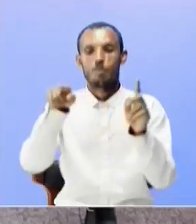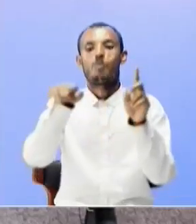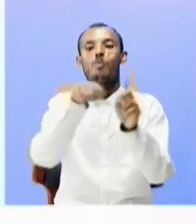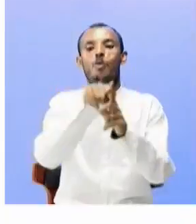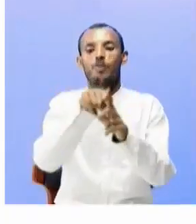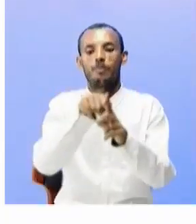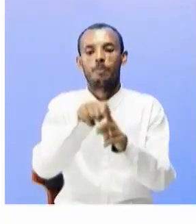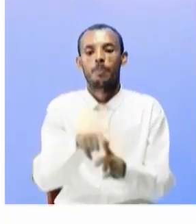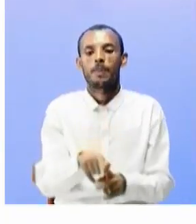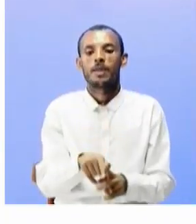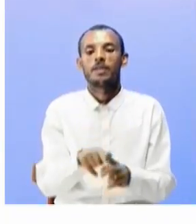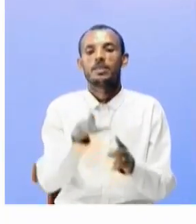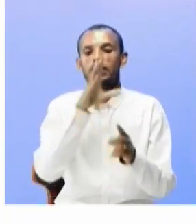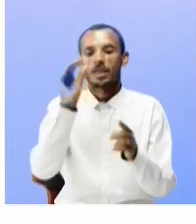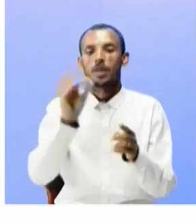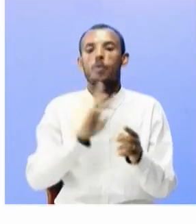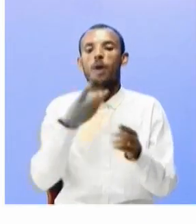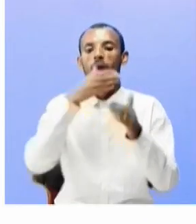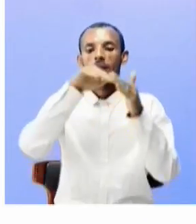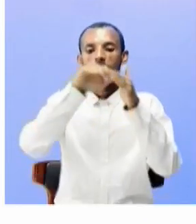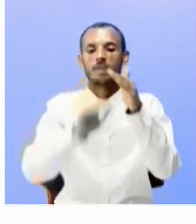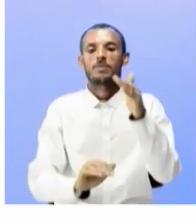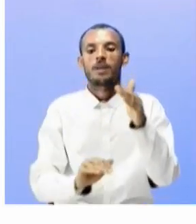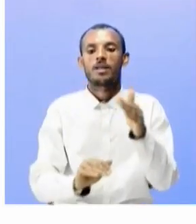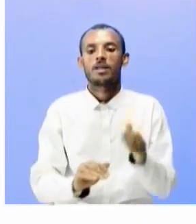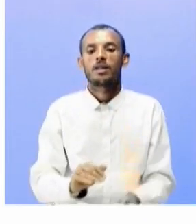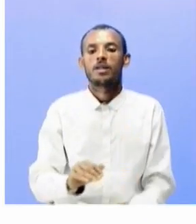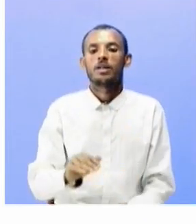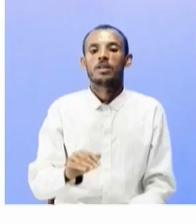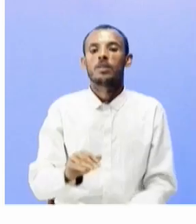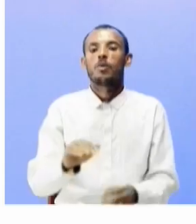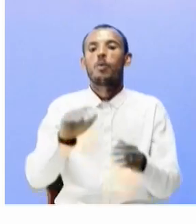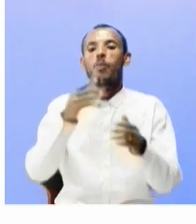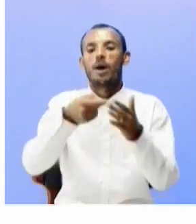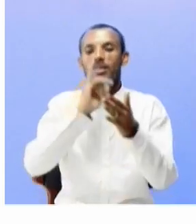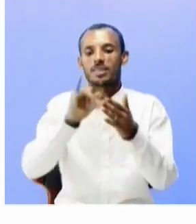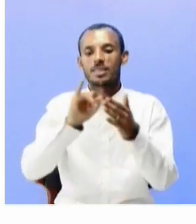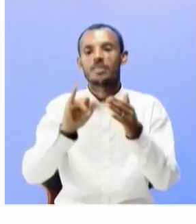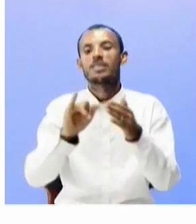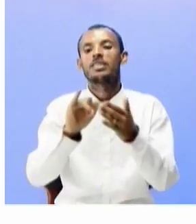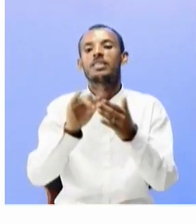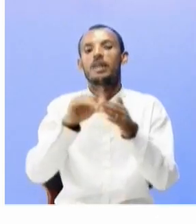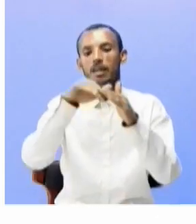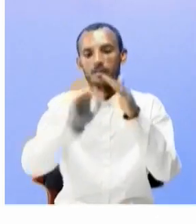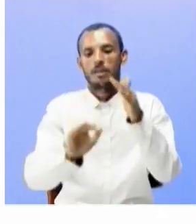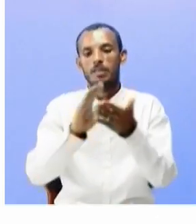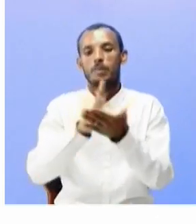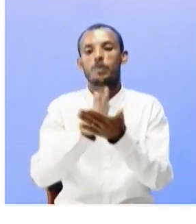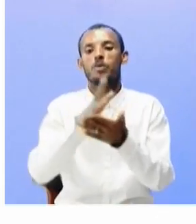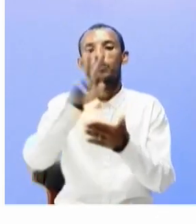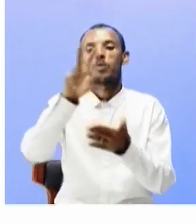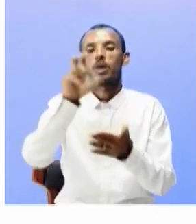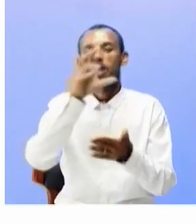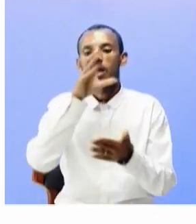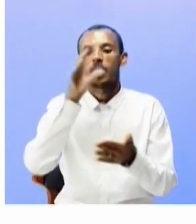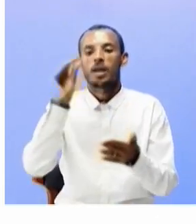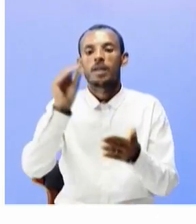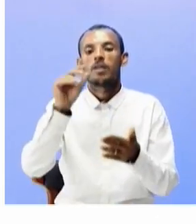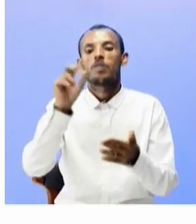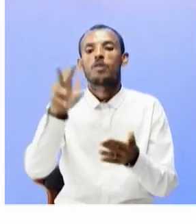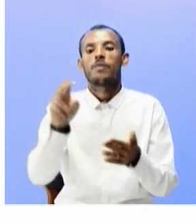positive. And then we subtract. What's the difference between 20 and 12? Nice, it